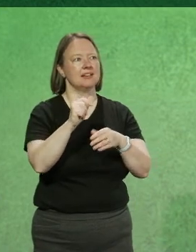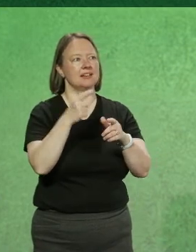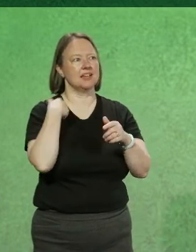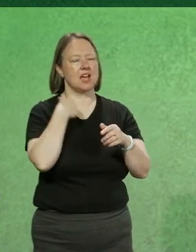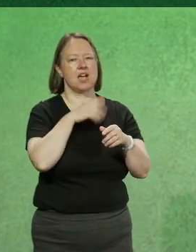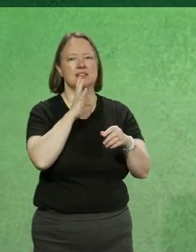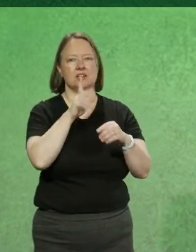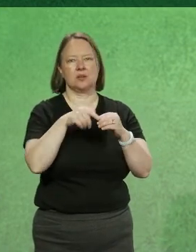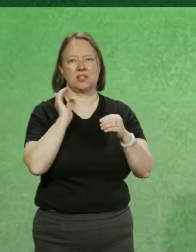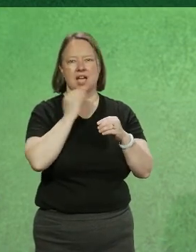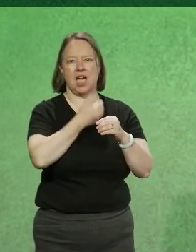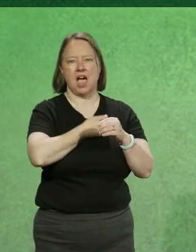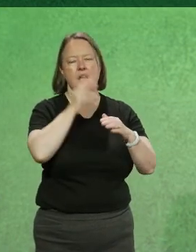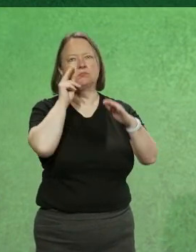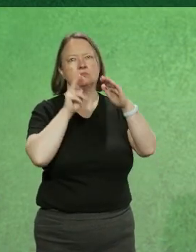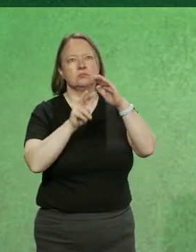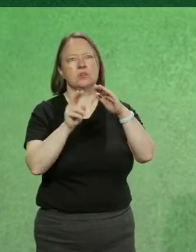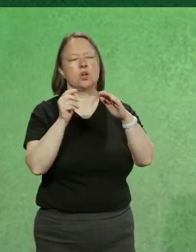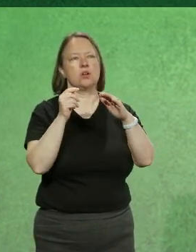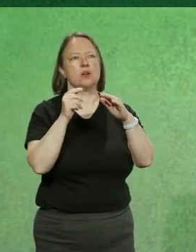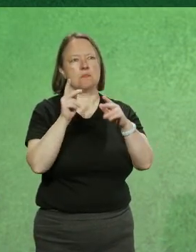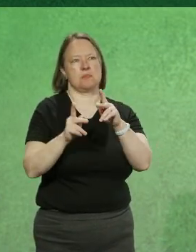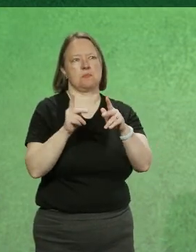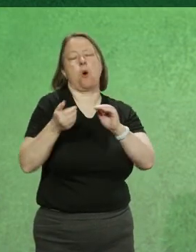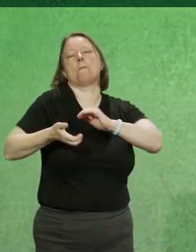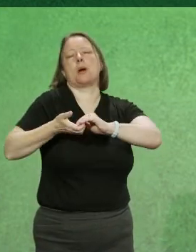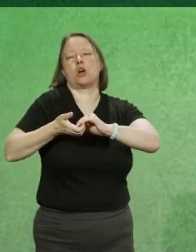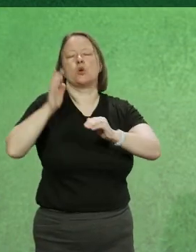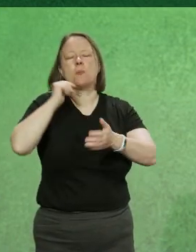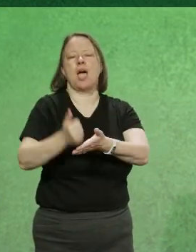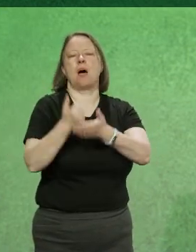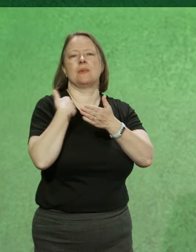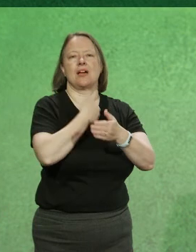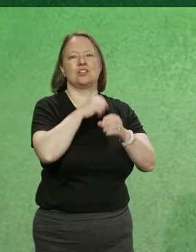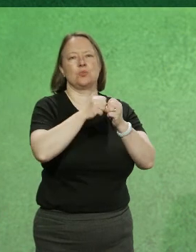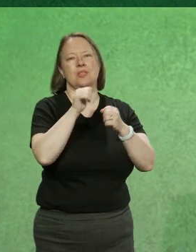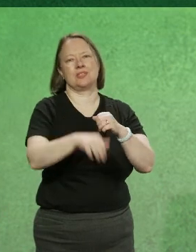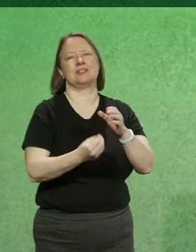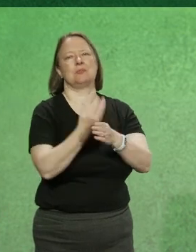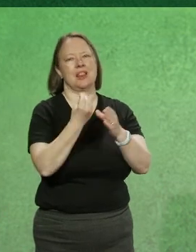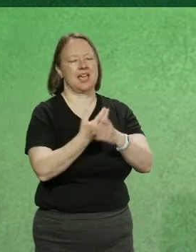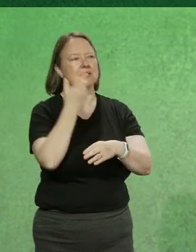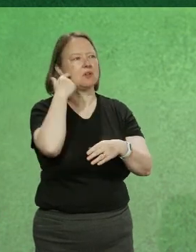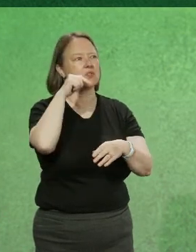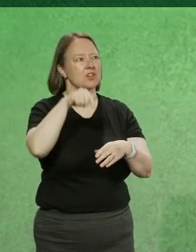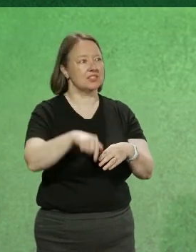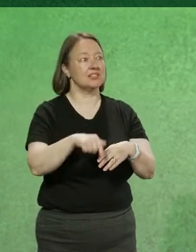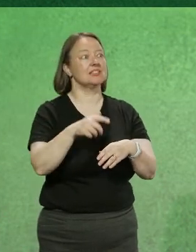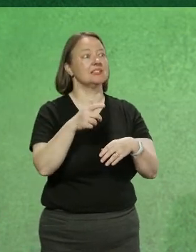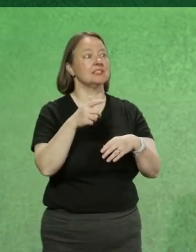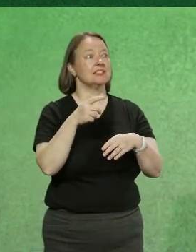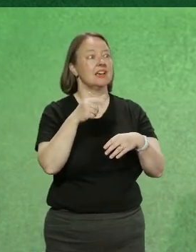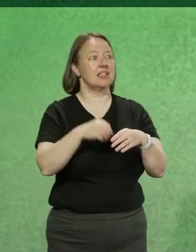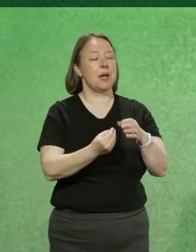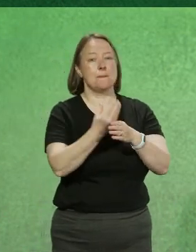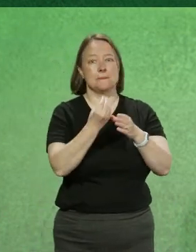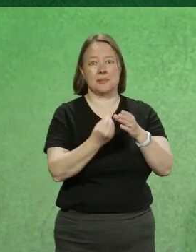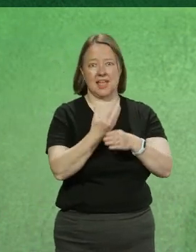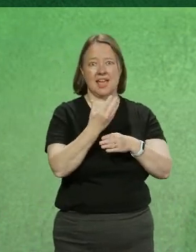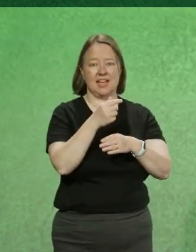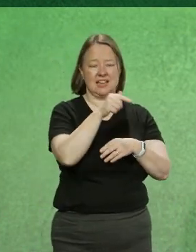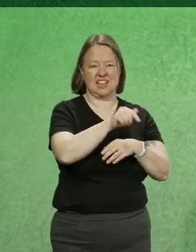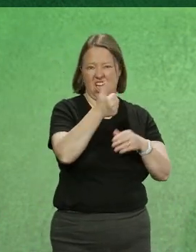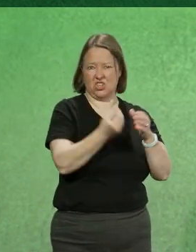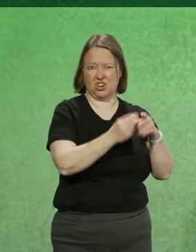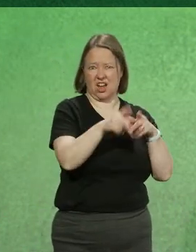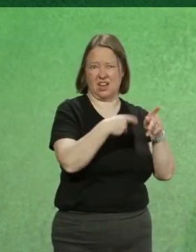our partners that will be helping us sell these next plants. But for the Sansevieria plants, it will be